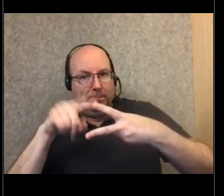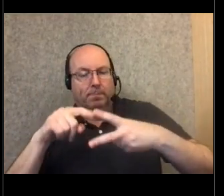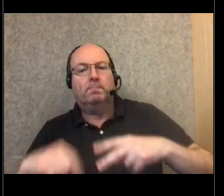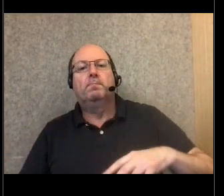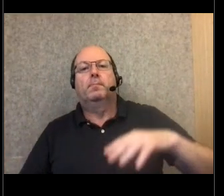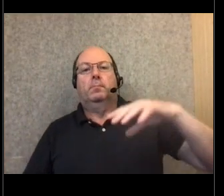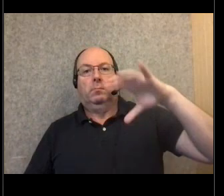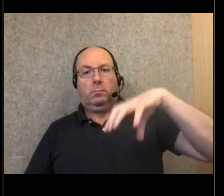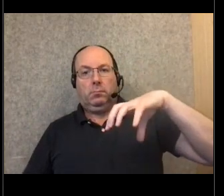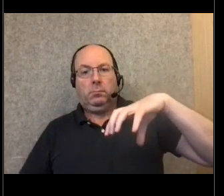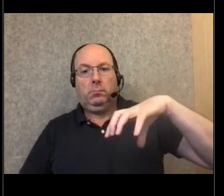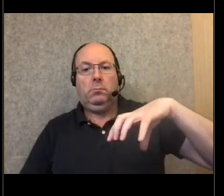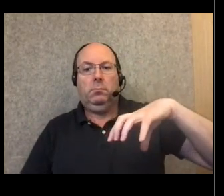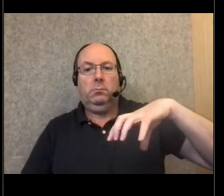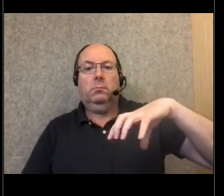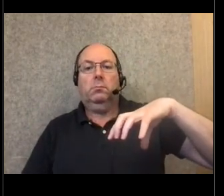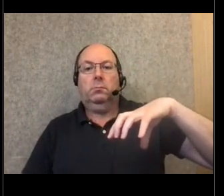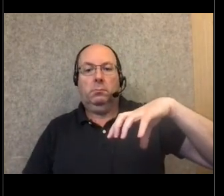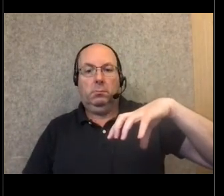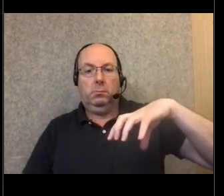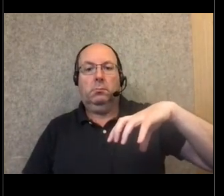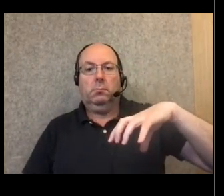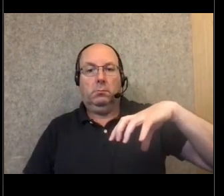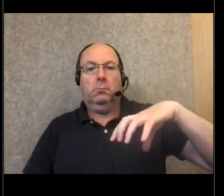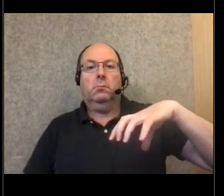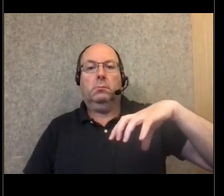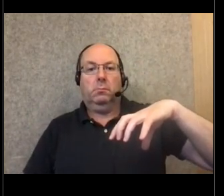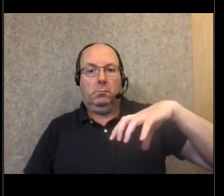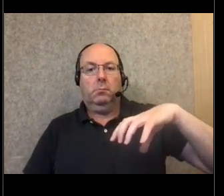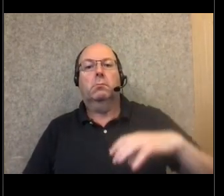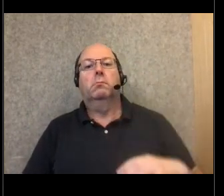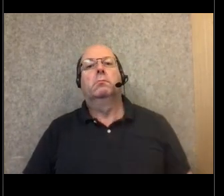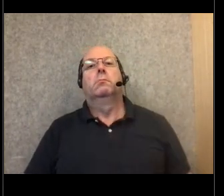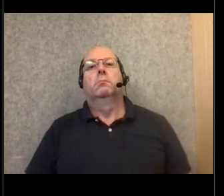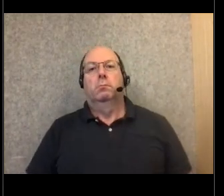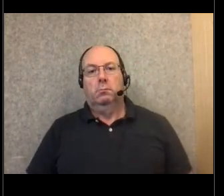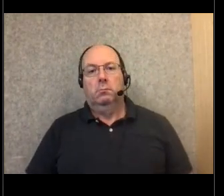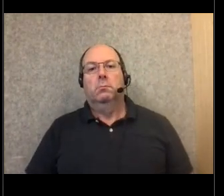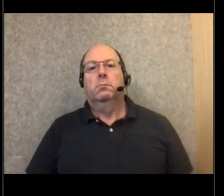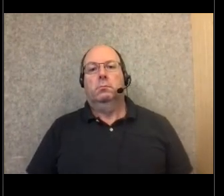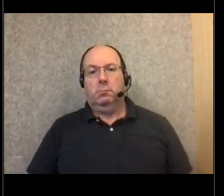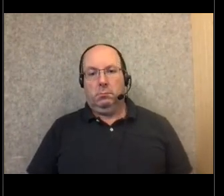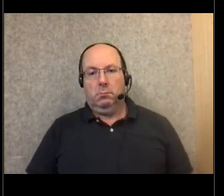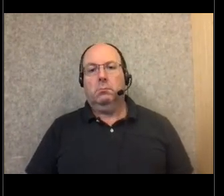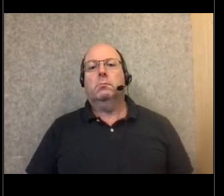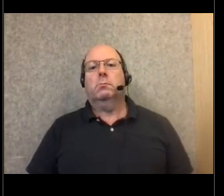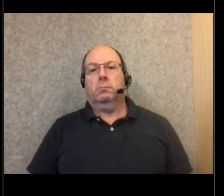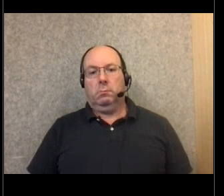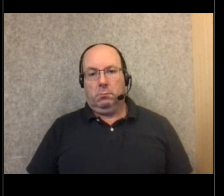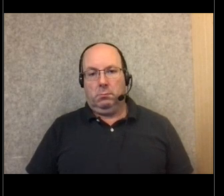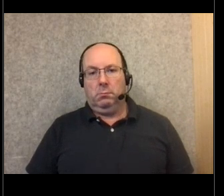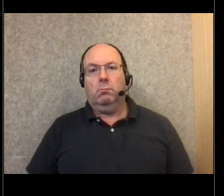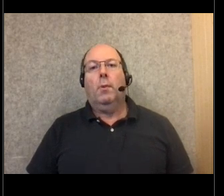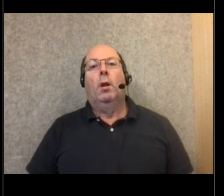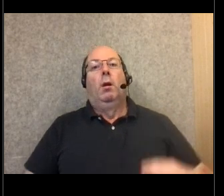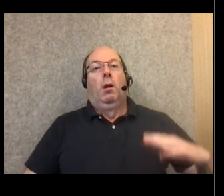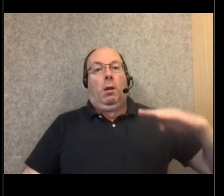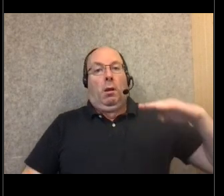condition is there is a 30-inch difference in finished grade